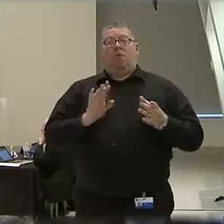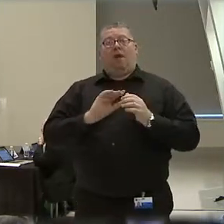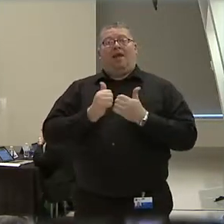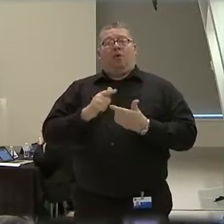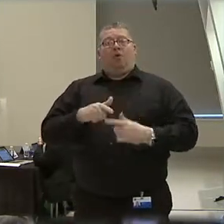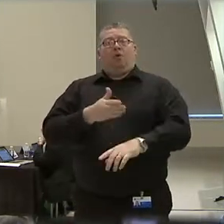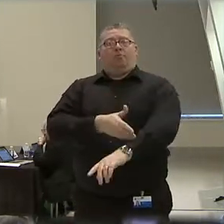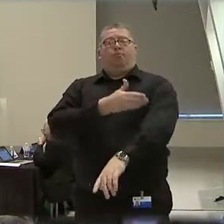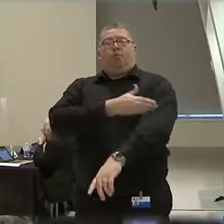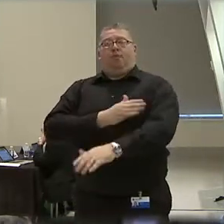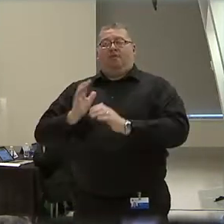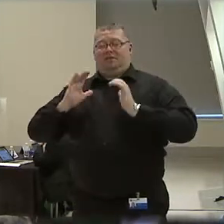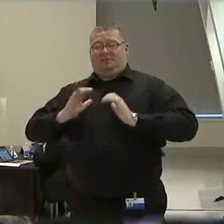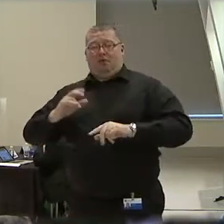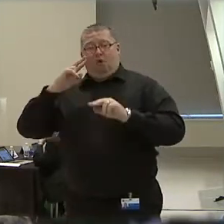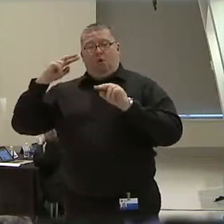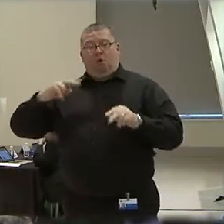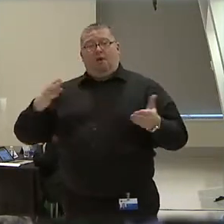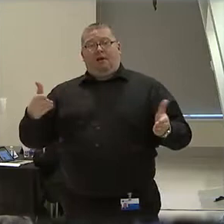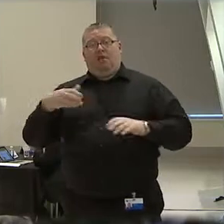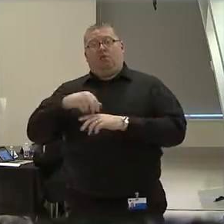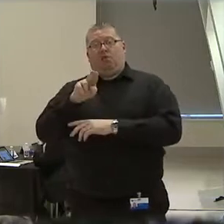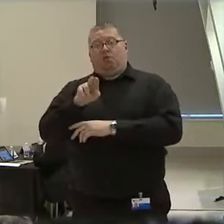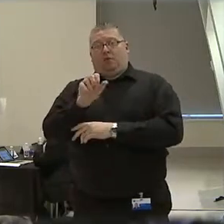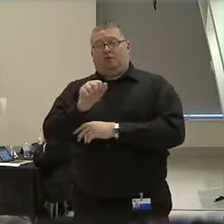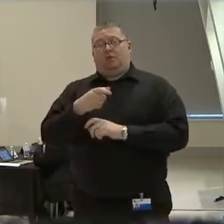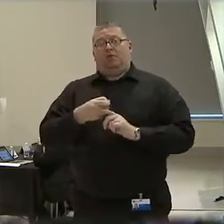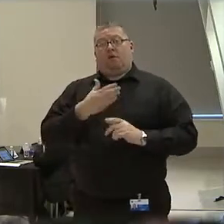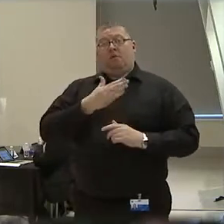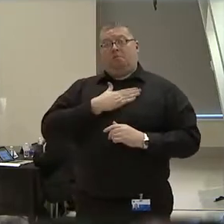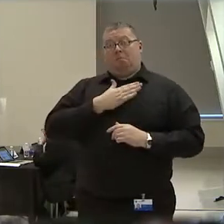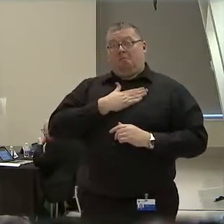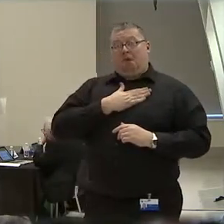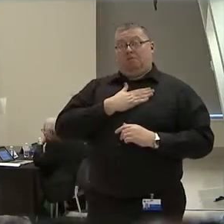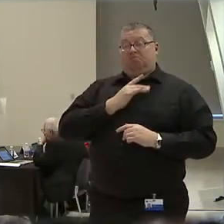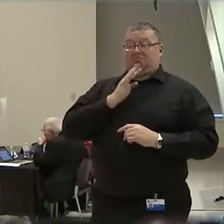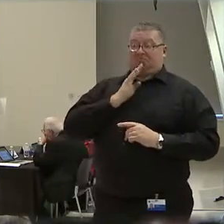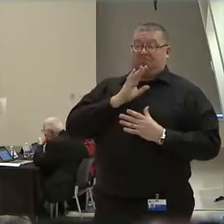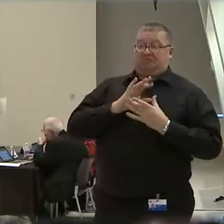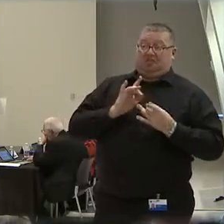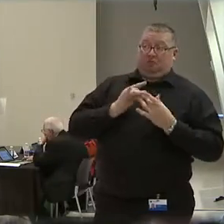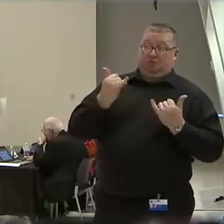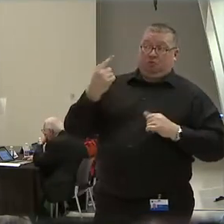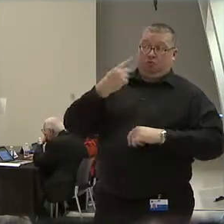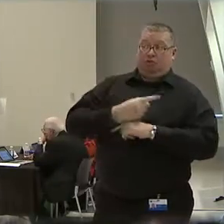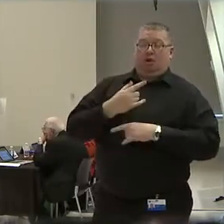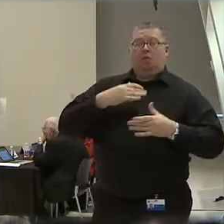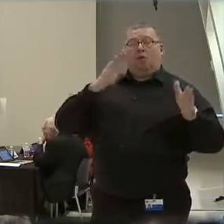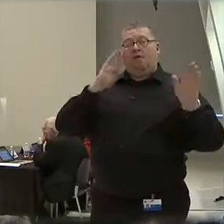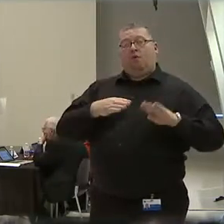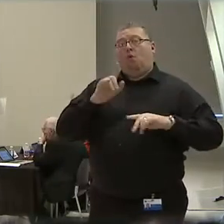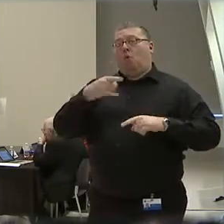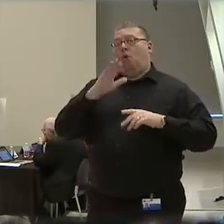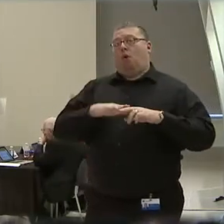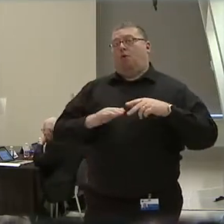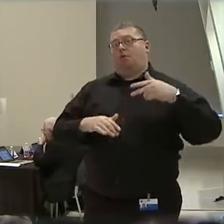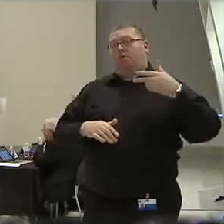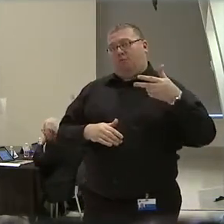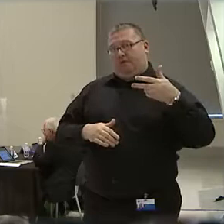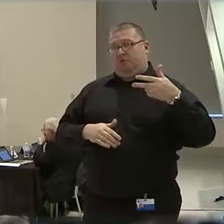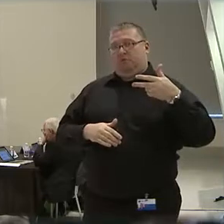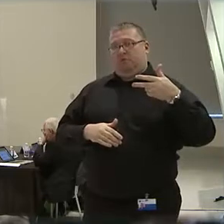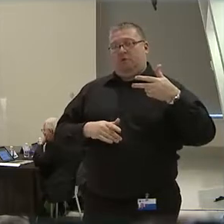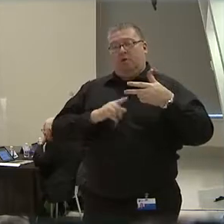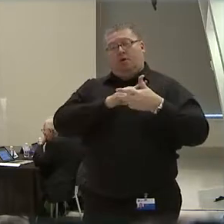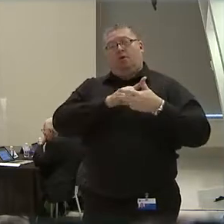improve civilian oversight in the United States. But for my oral remarks today, I would like to focus on 3 of them. I believe